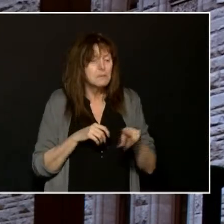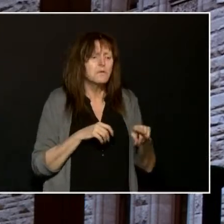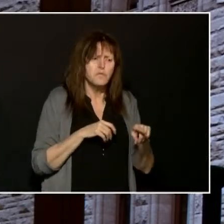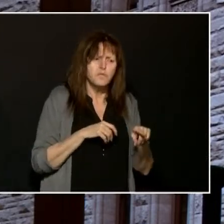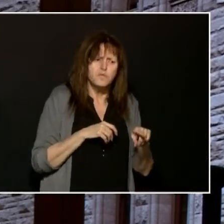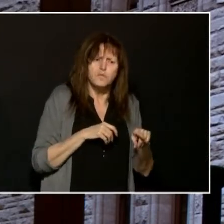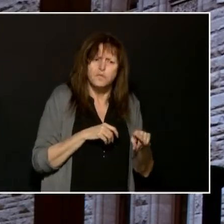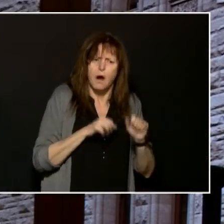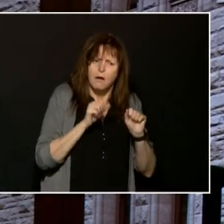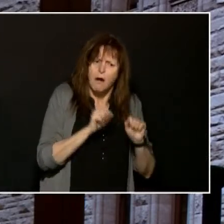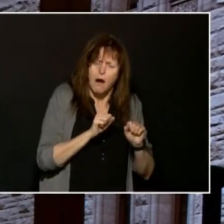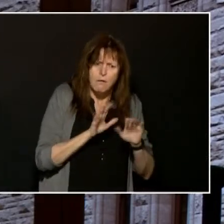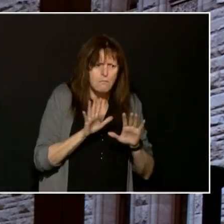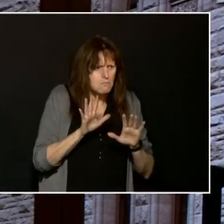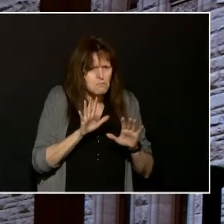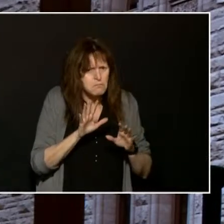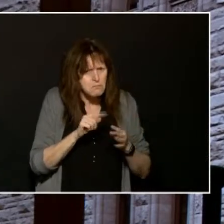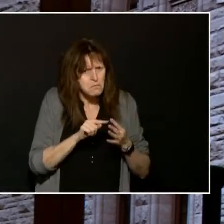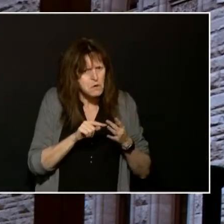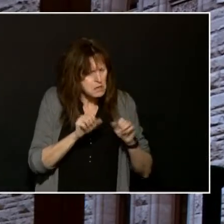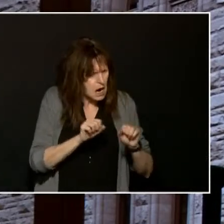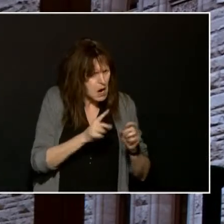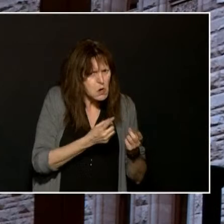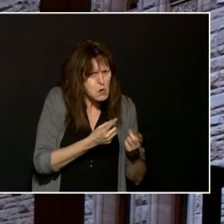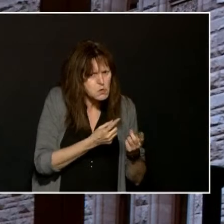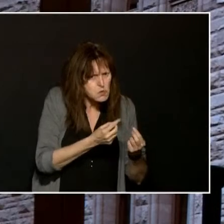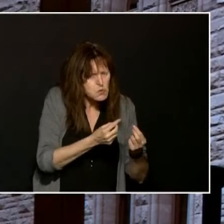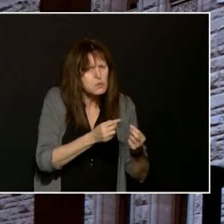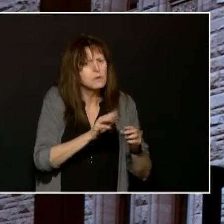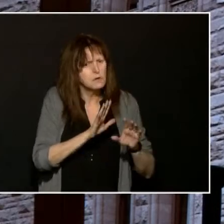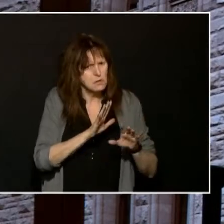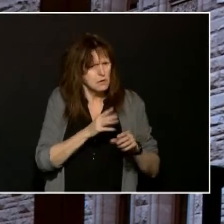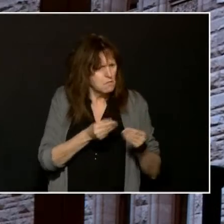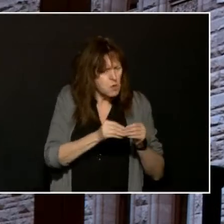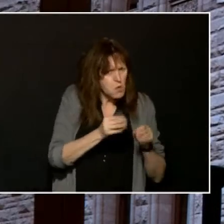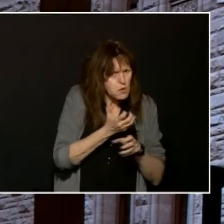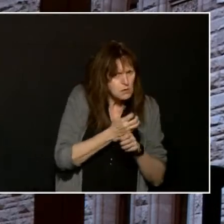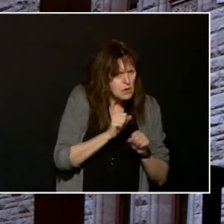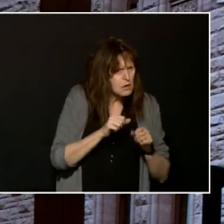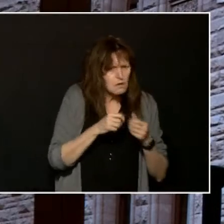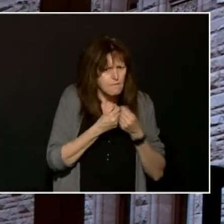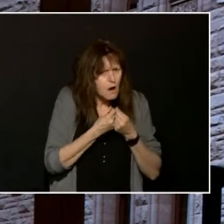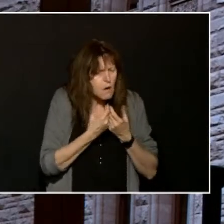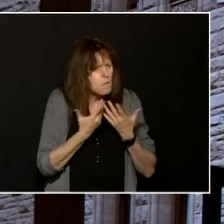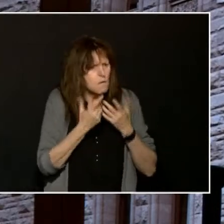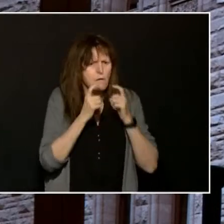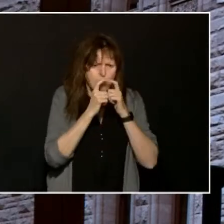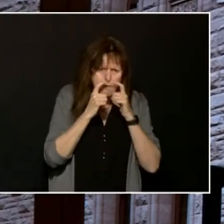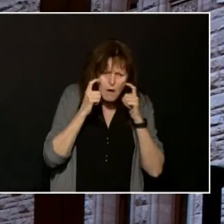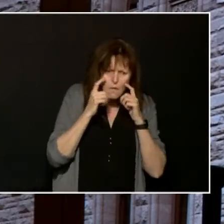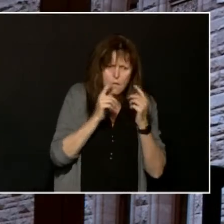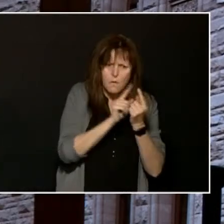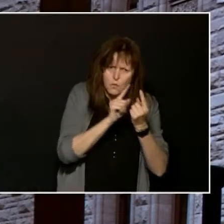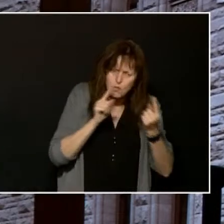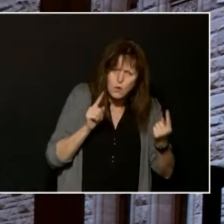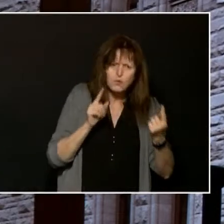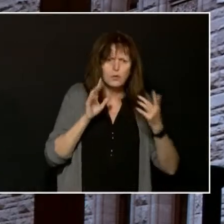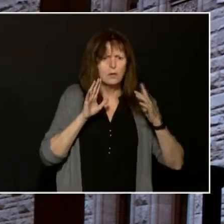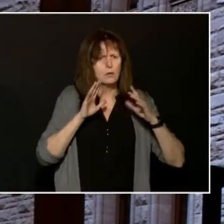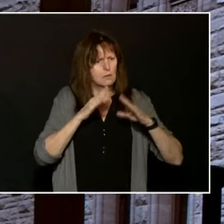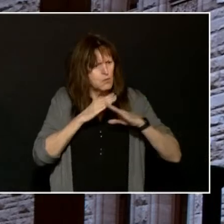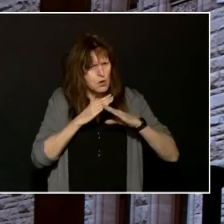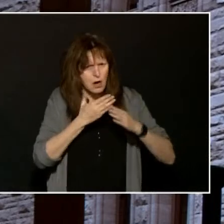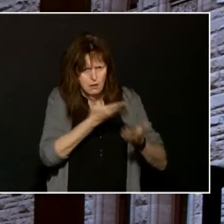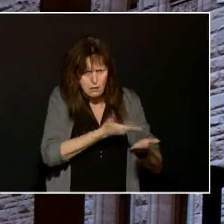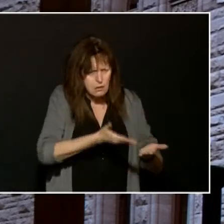more safe and really keep your numbers down and protect you, your family, and your loved ones. So be careful of